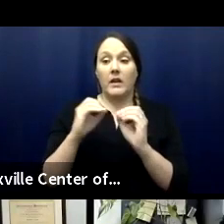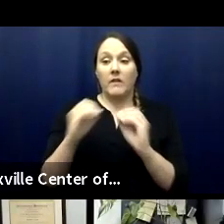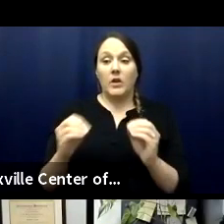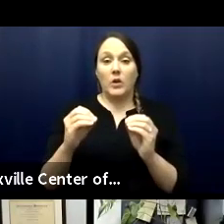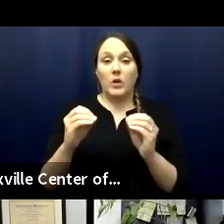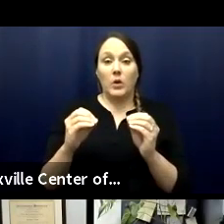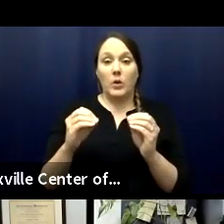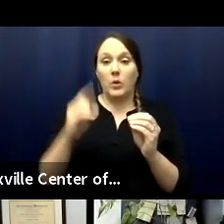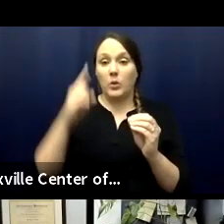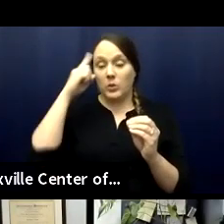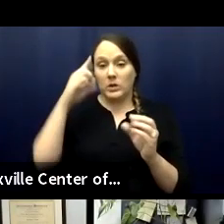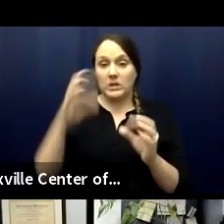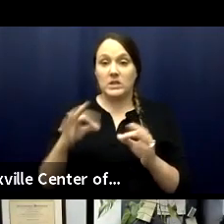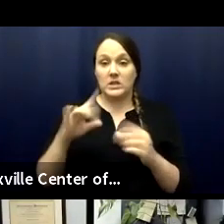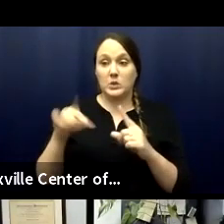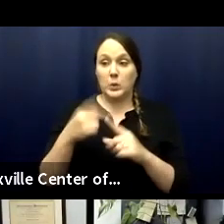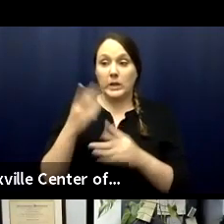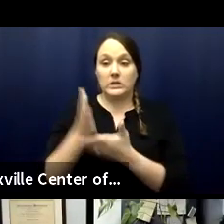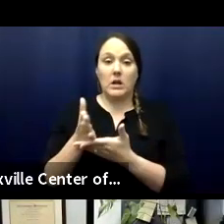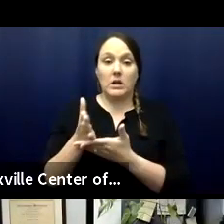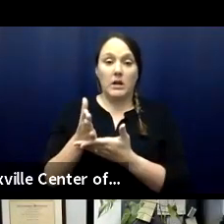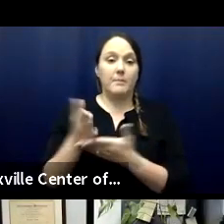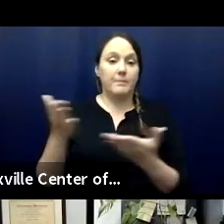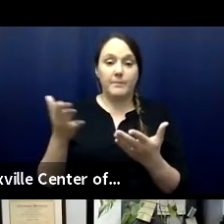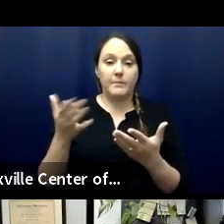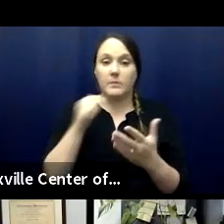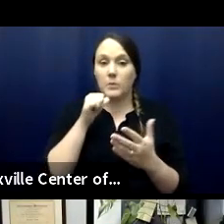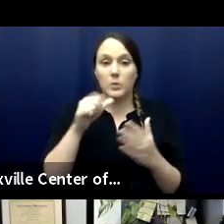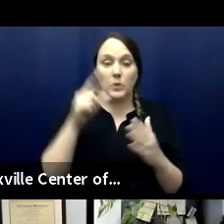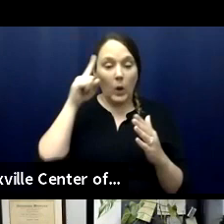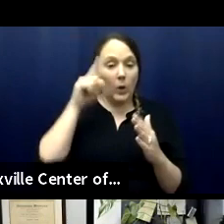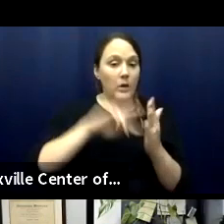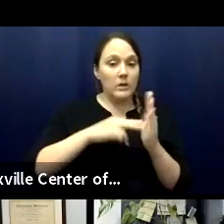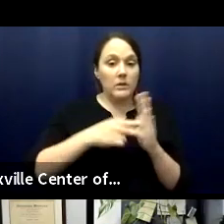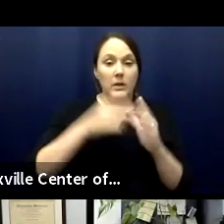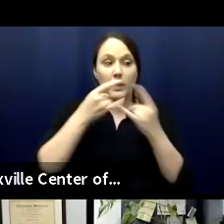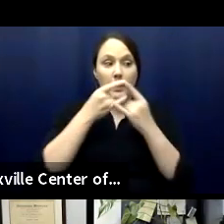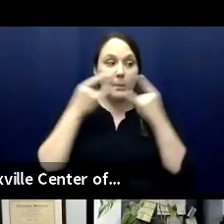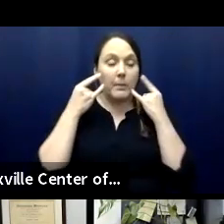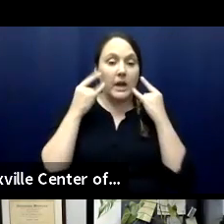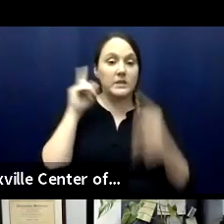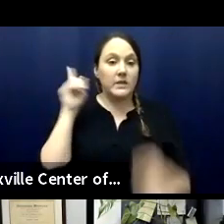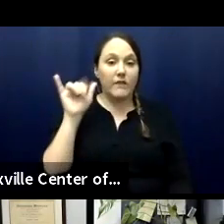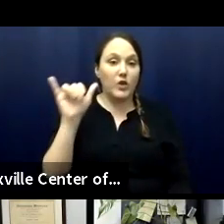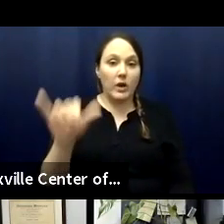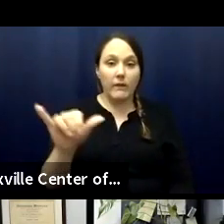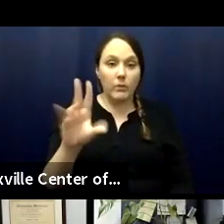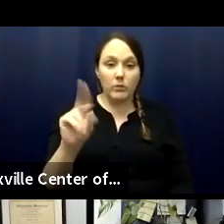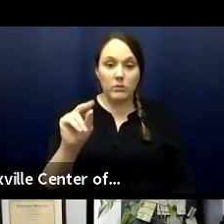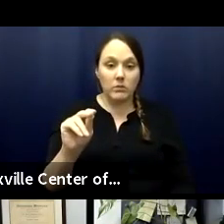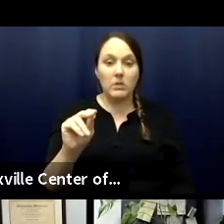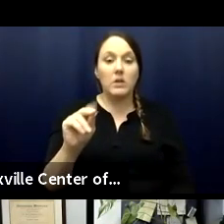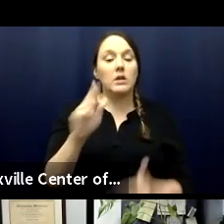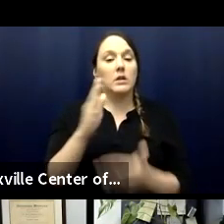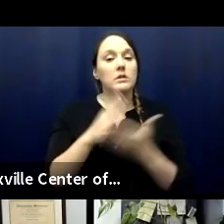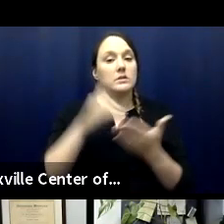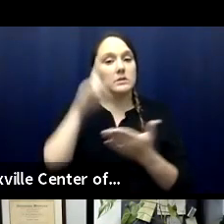when to take it out. And we certainly don't intend for the mask mandate to be in place forever. And I think there's been some